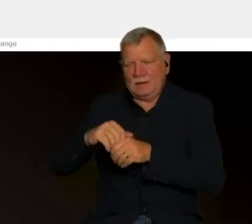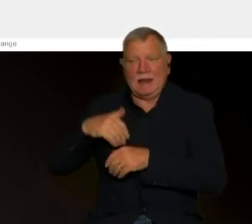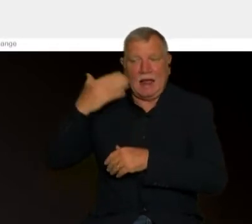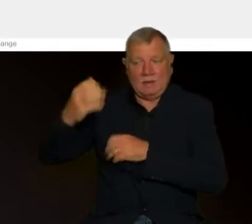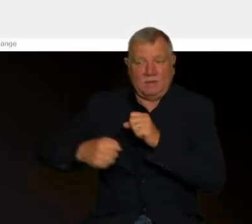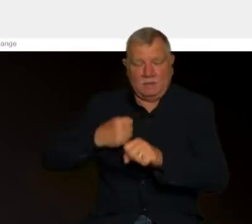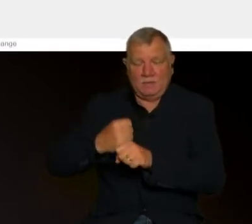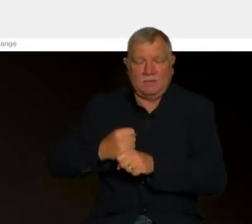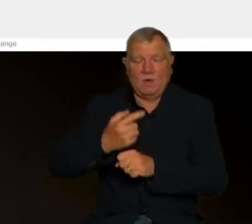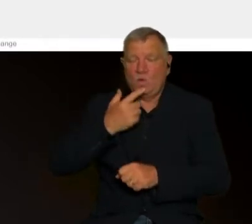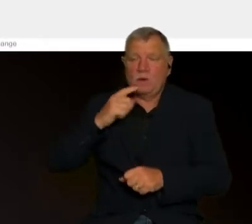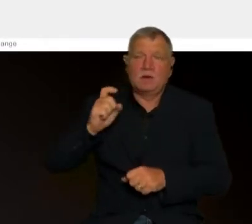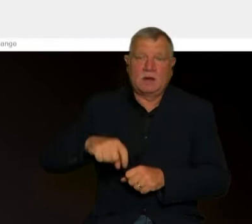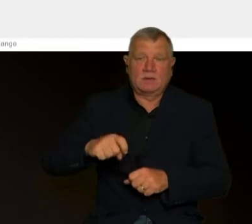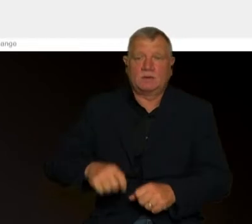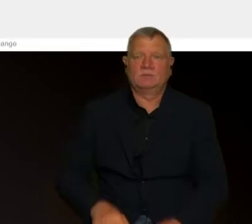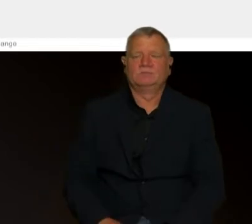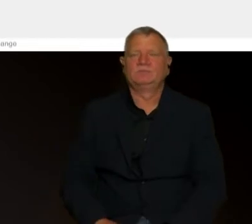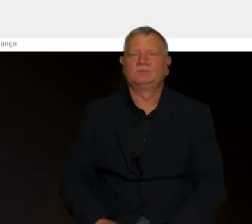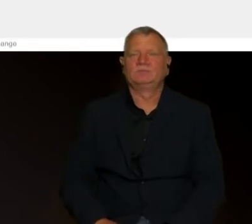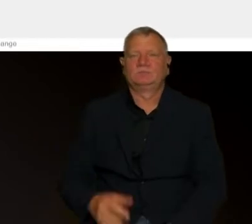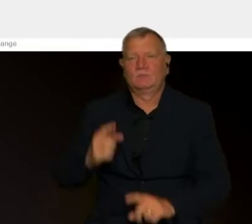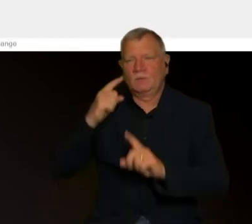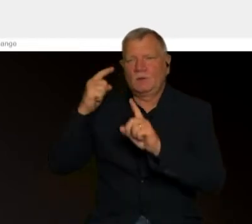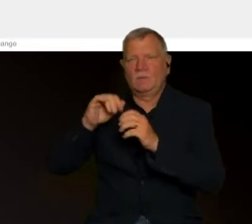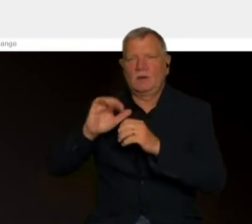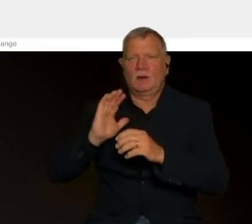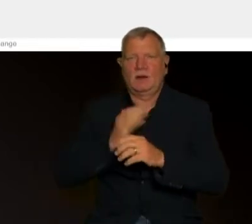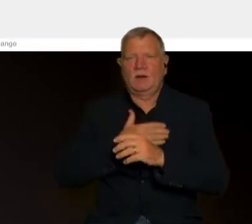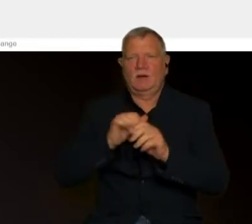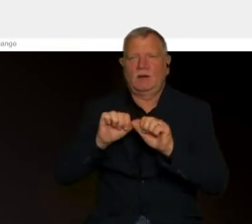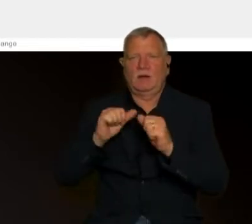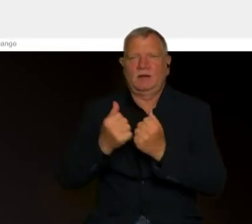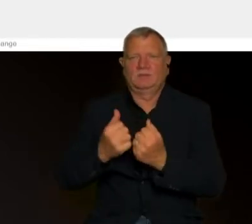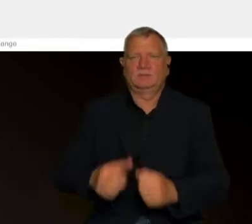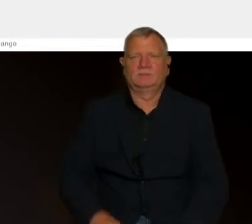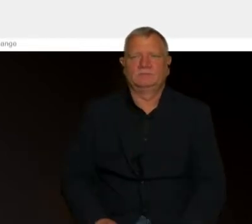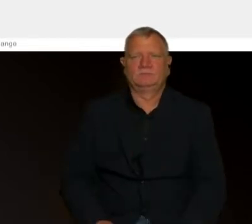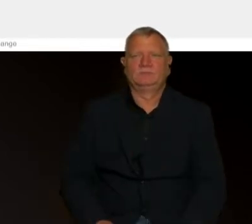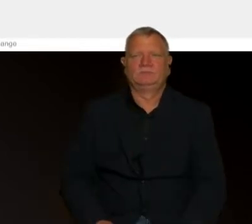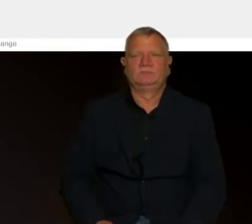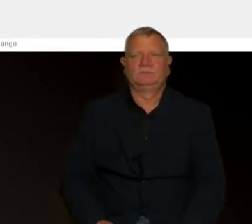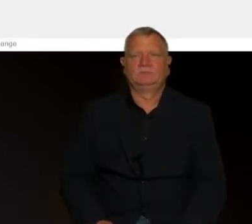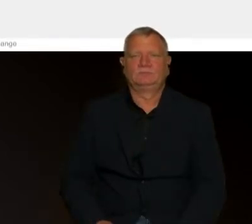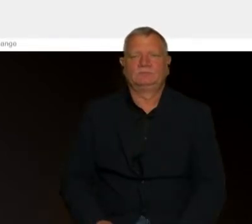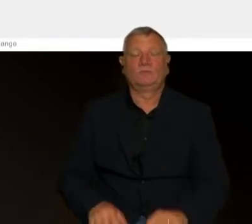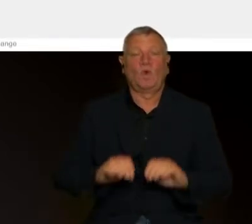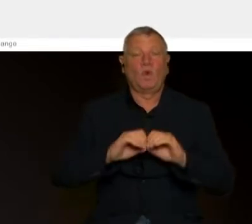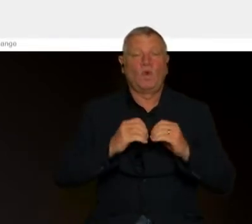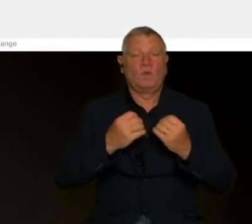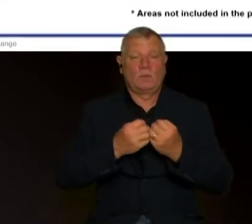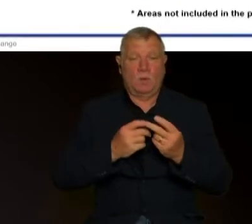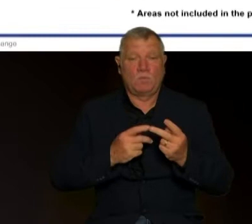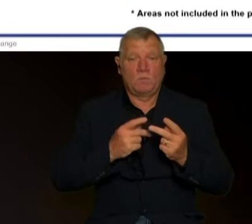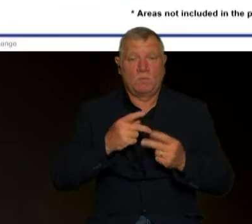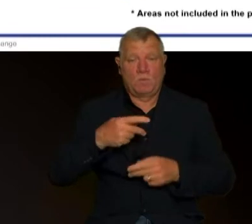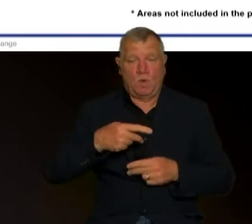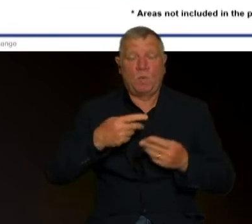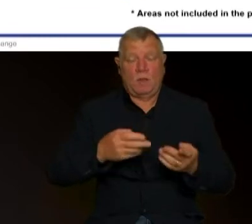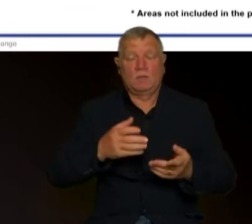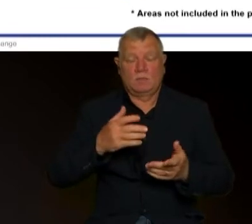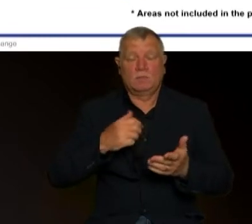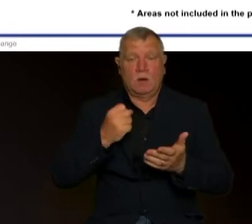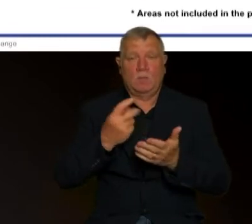to implement this work next year. But this is very necessary in all the rest of the agencies. So in the budget